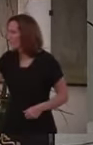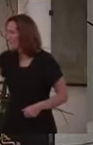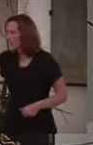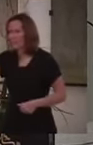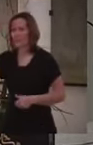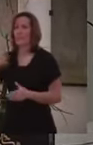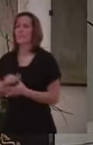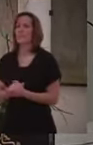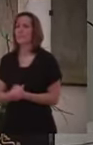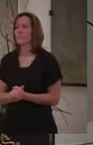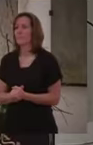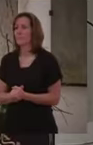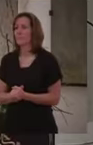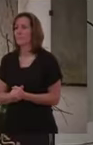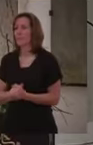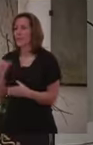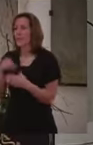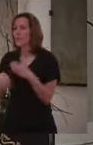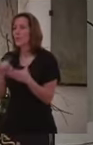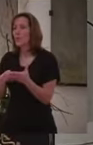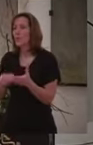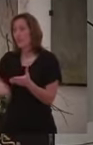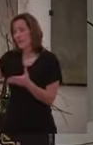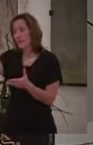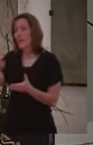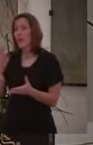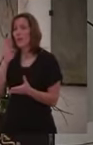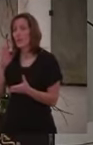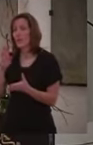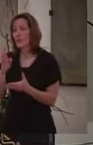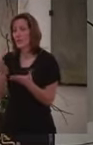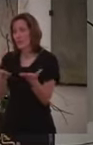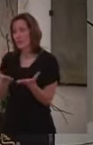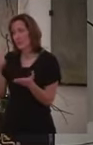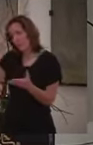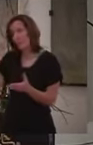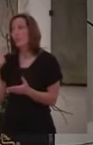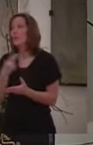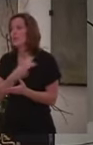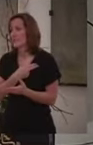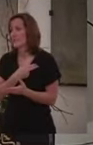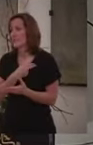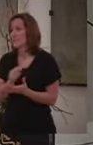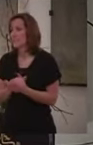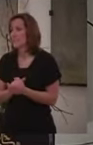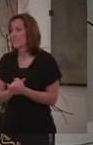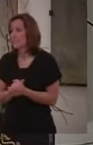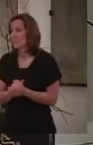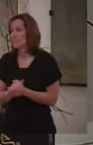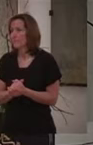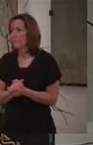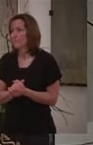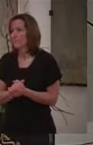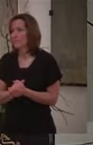capacity, into what God will provide.